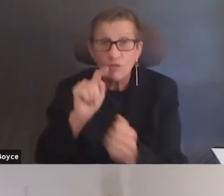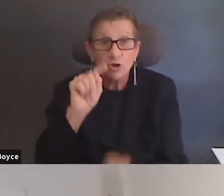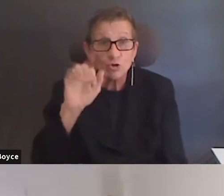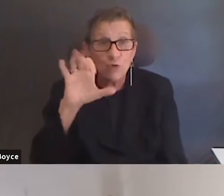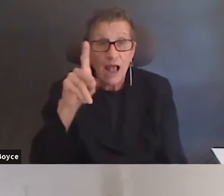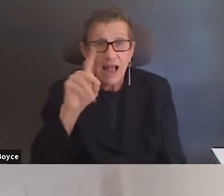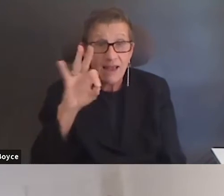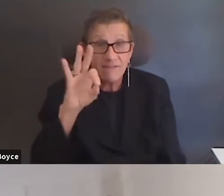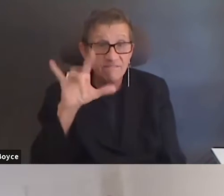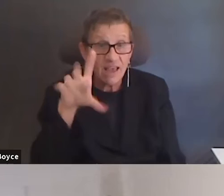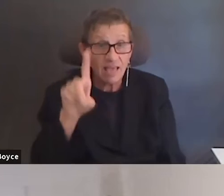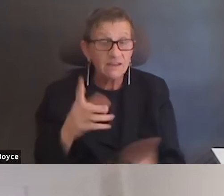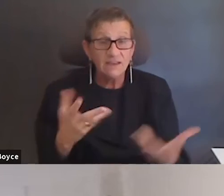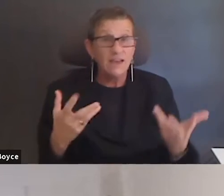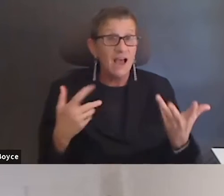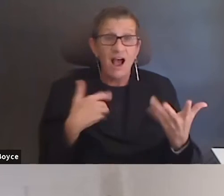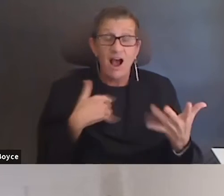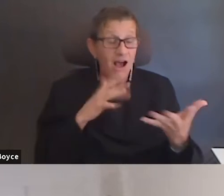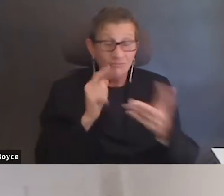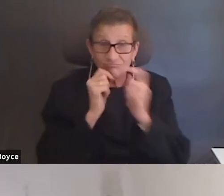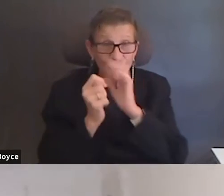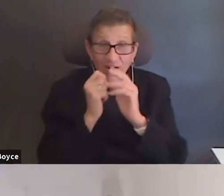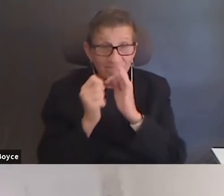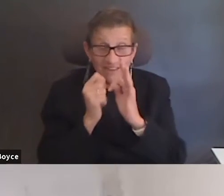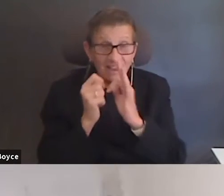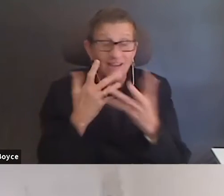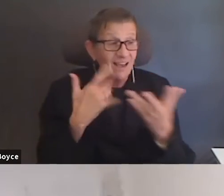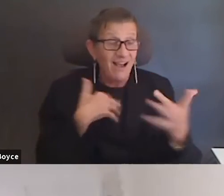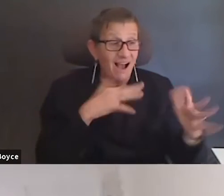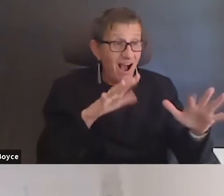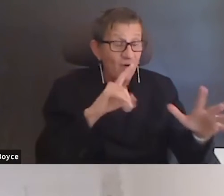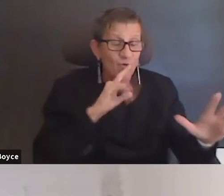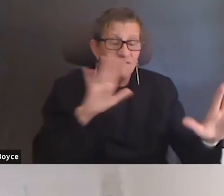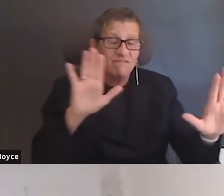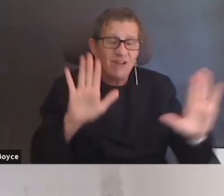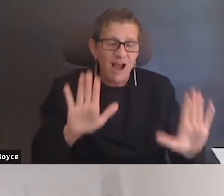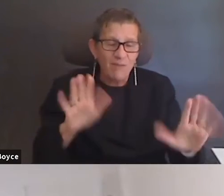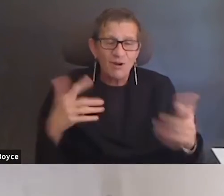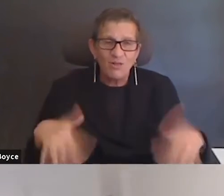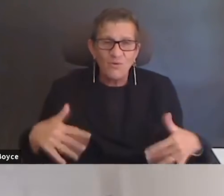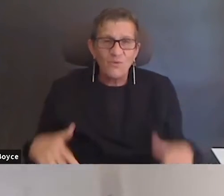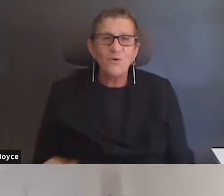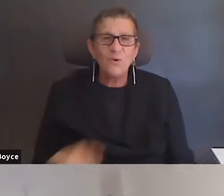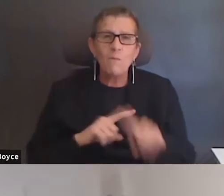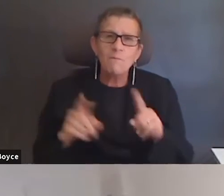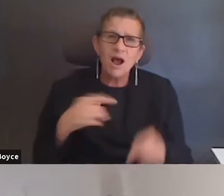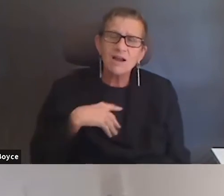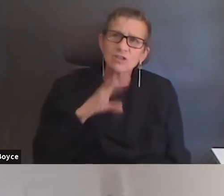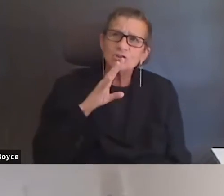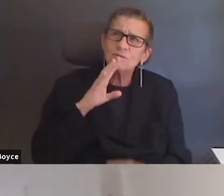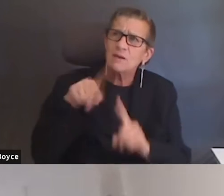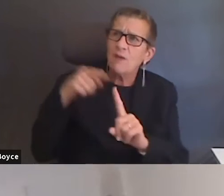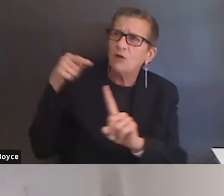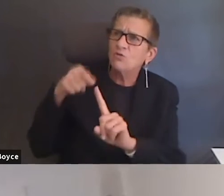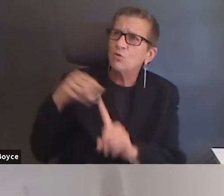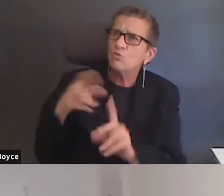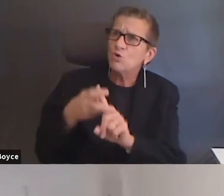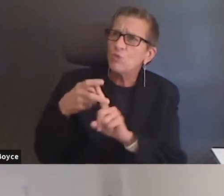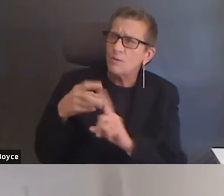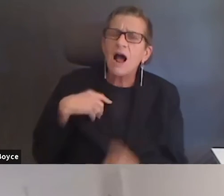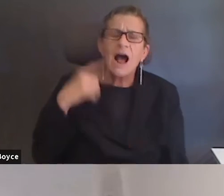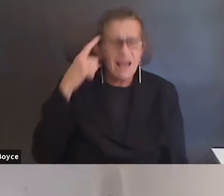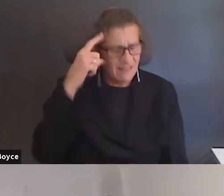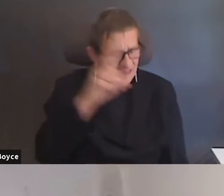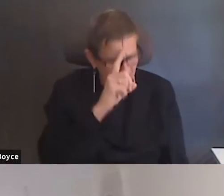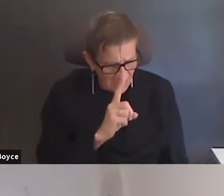it's been absolutely phenomenal. But speaking on recruitment, I think it's absolutely